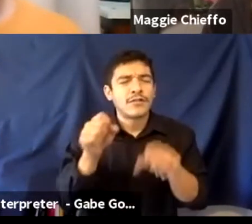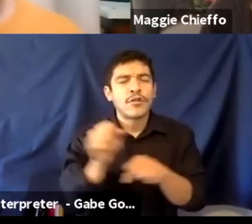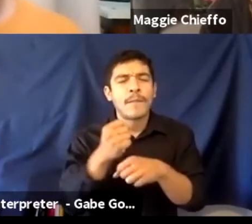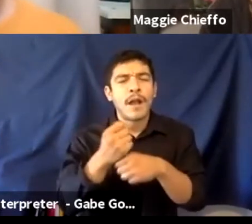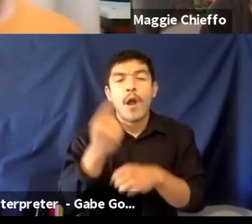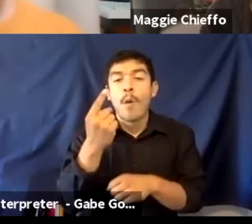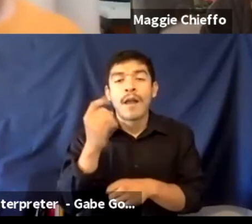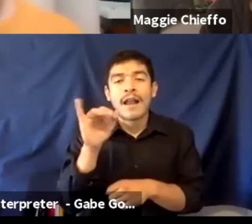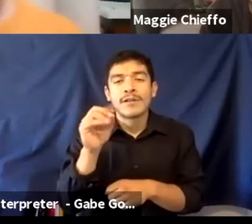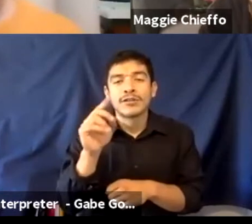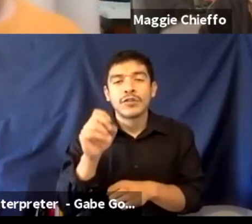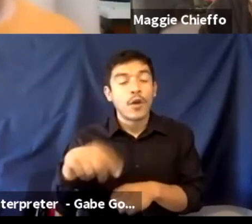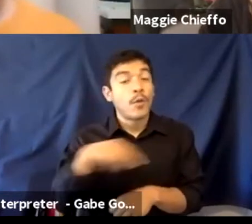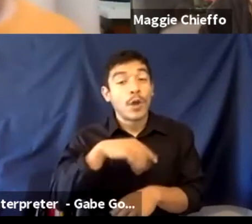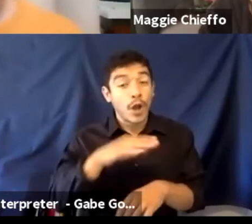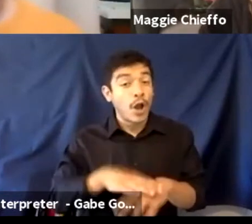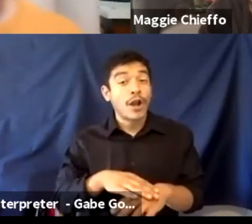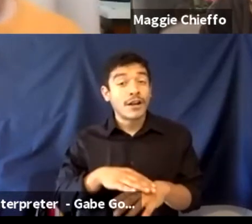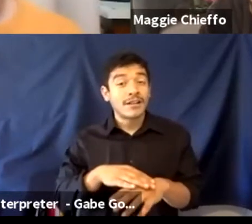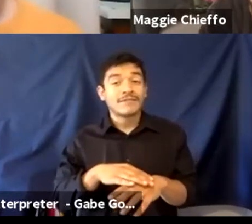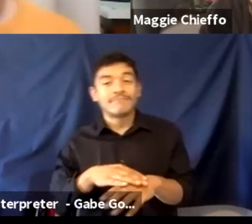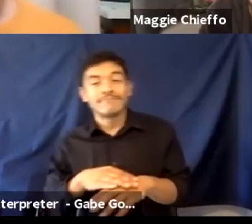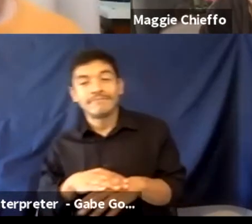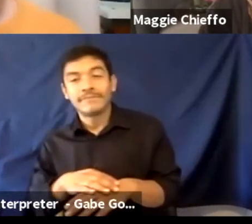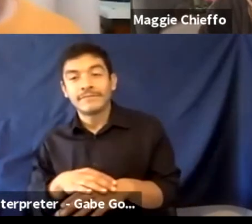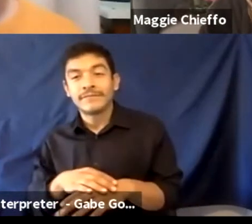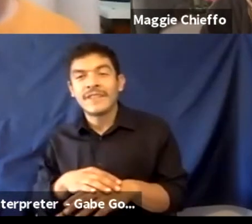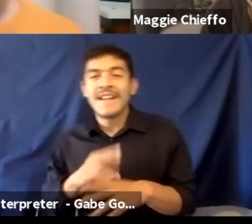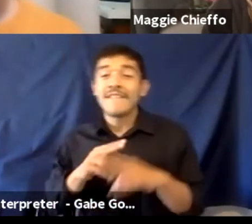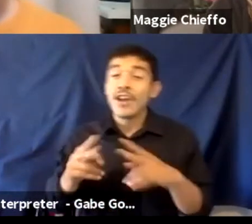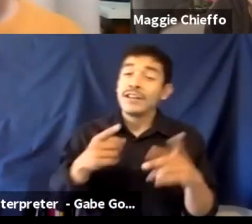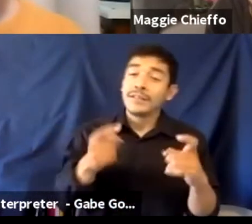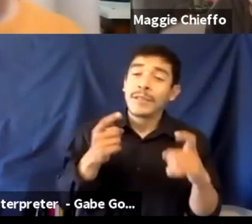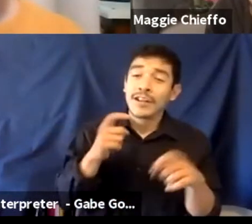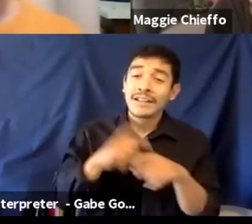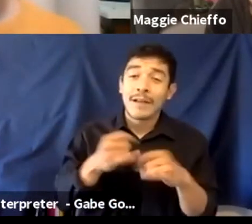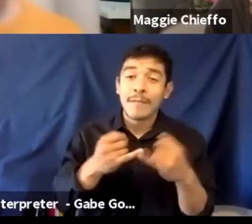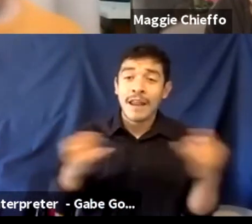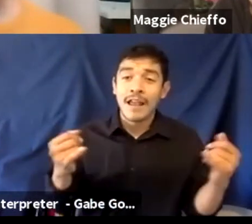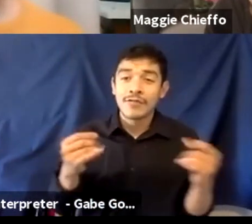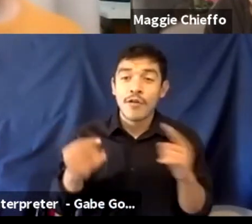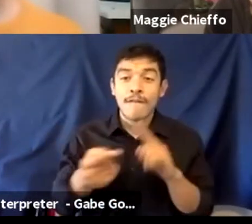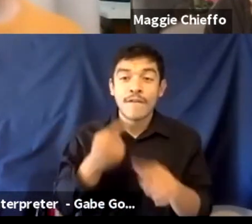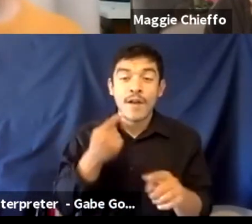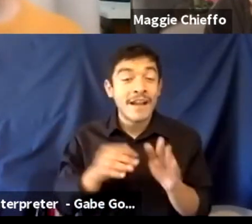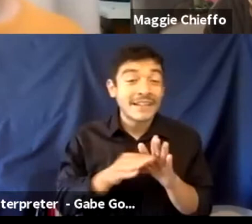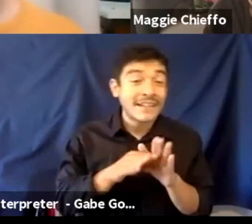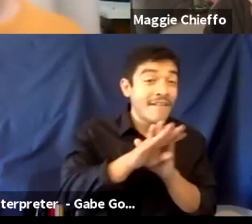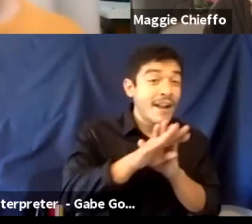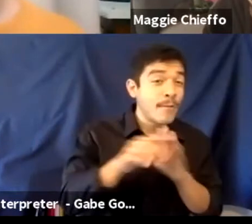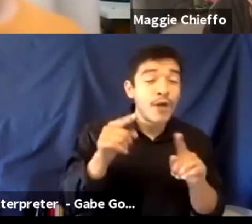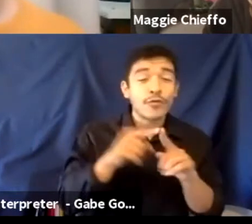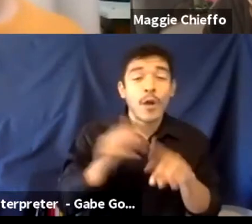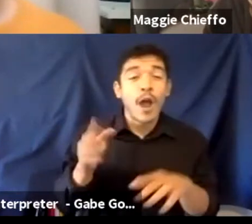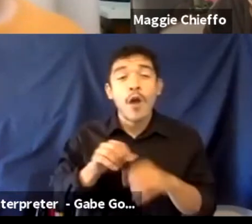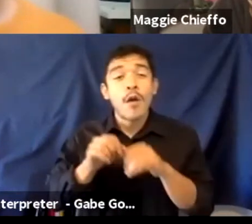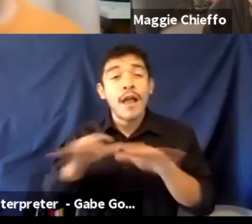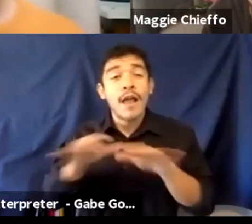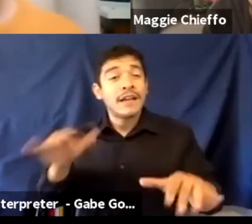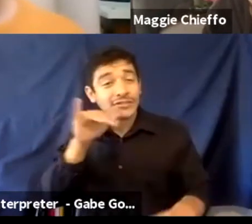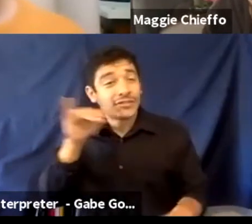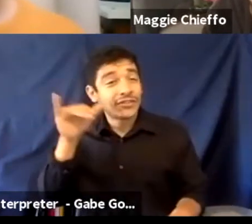were on a speedy, I can take this answer on a very speedy timeline. So from development to our release